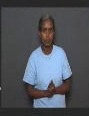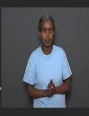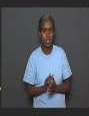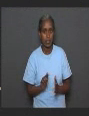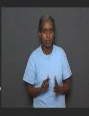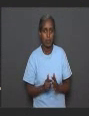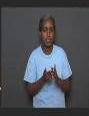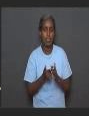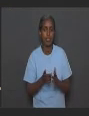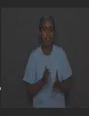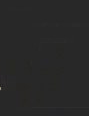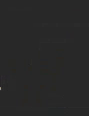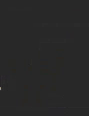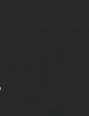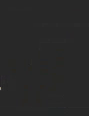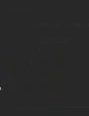Begin.